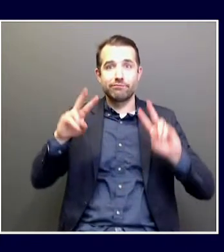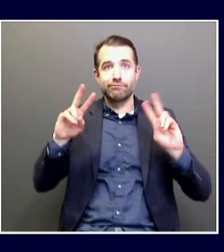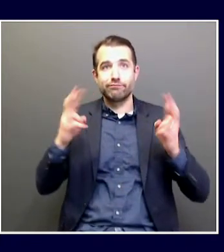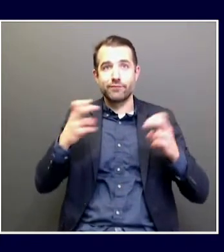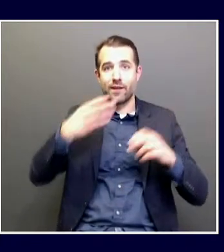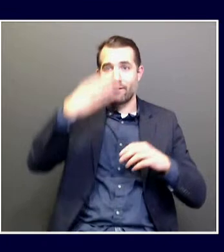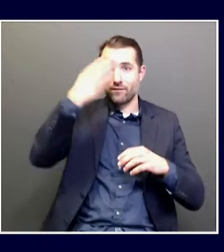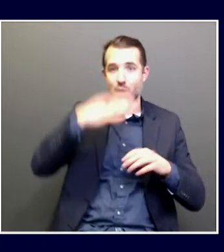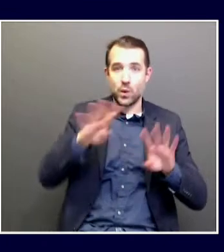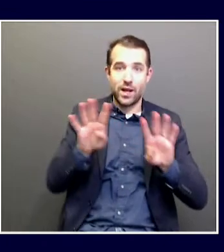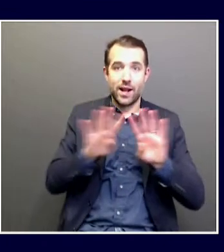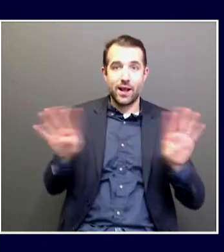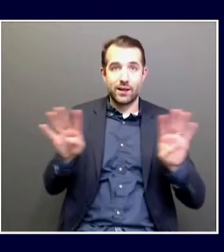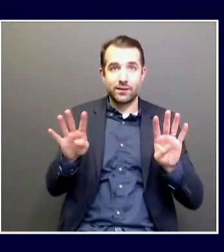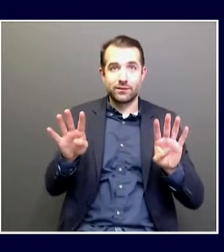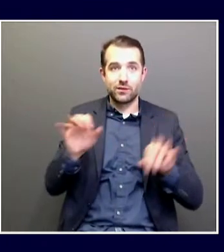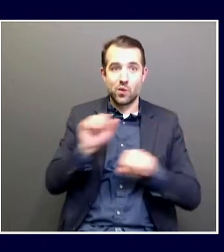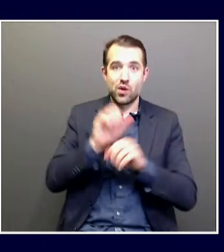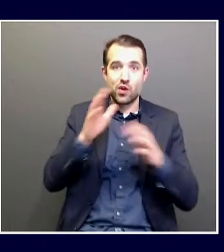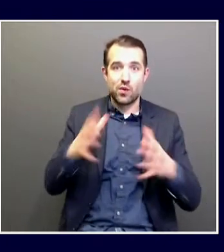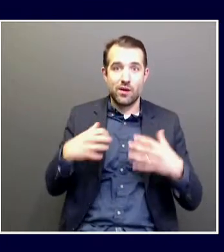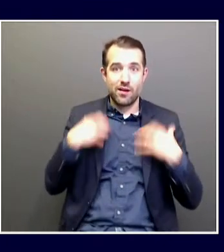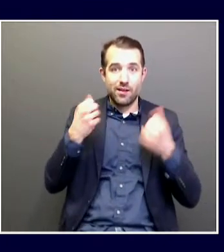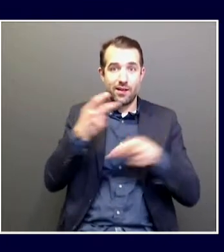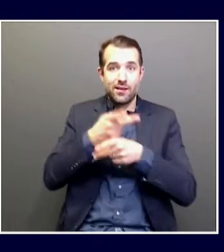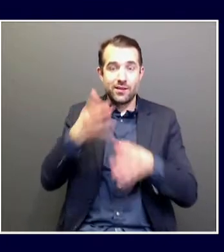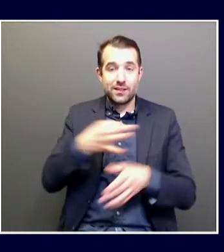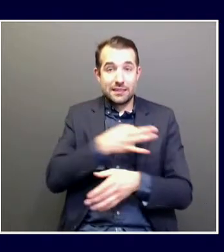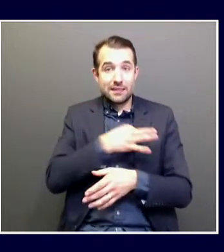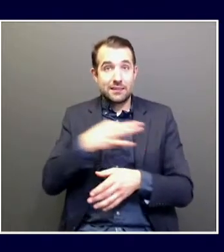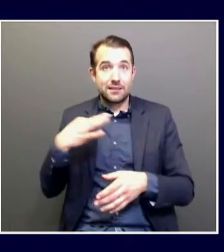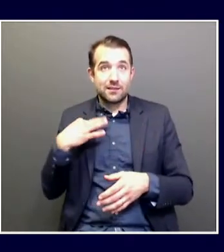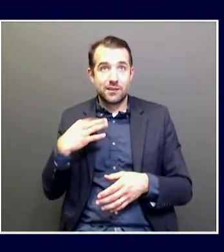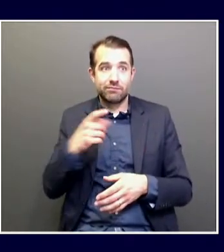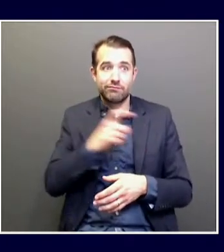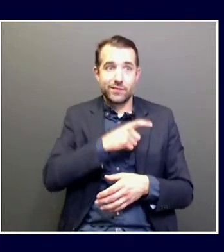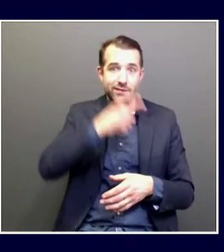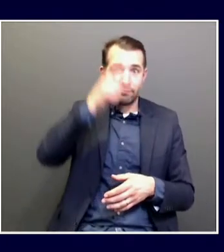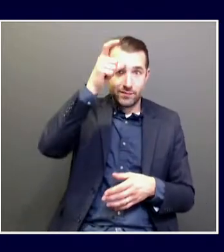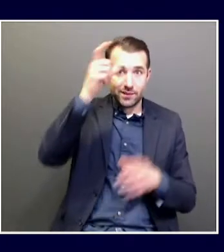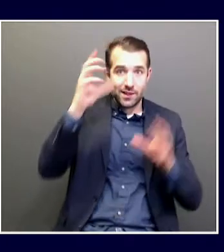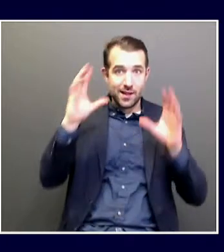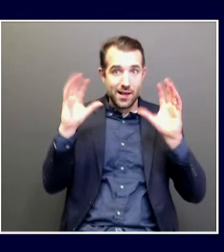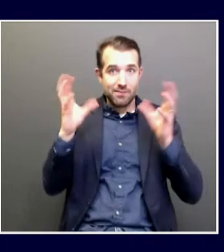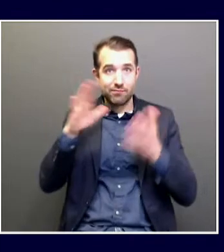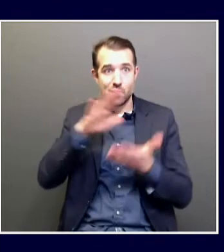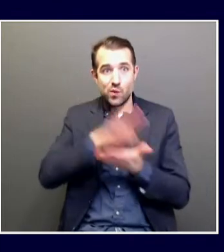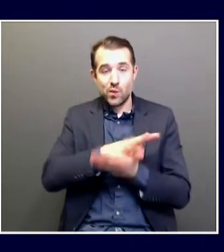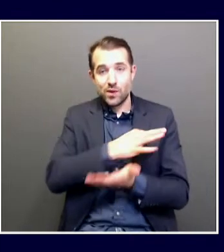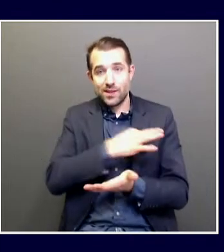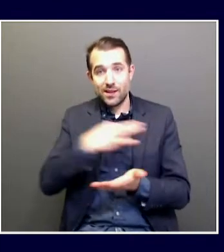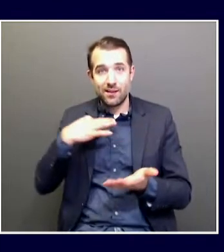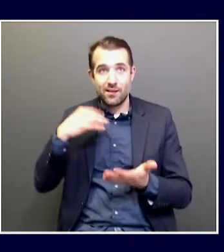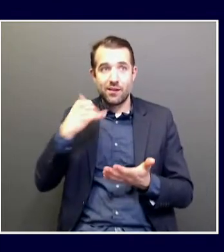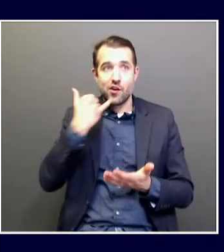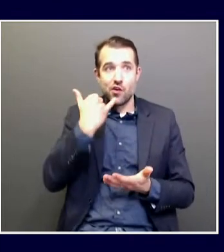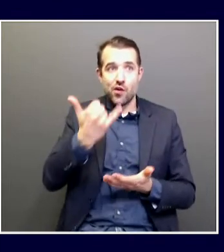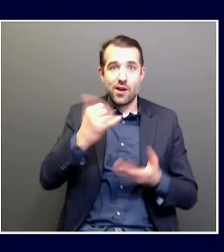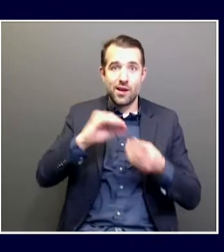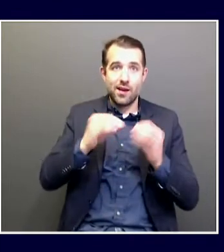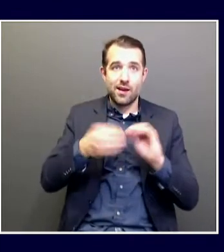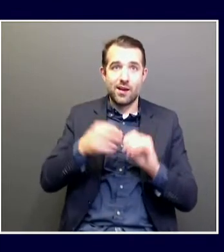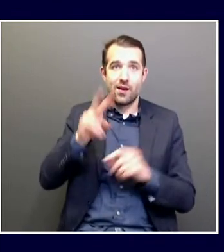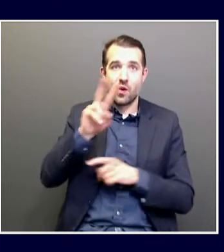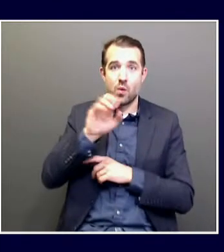phone service for healthcare workers, first responders, school staff. You can call that number at